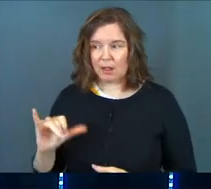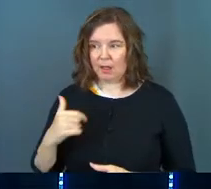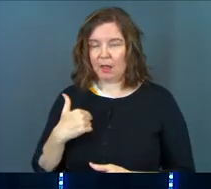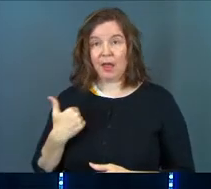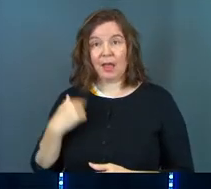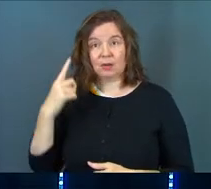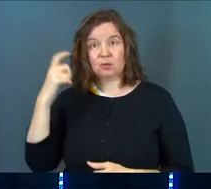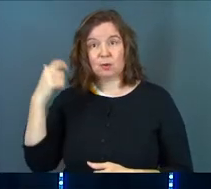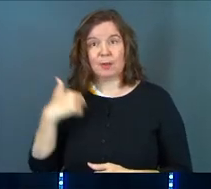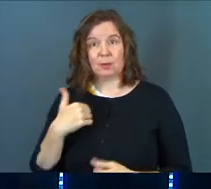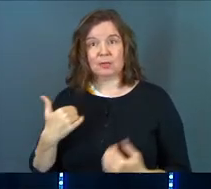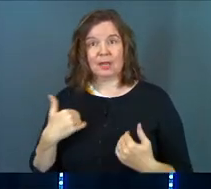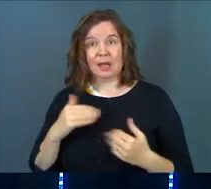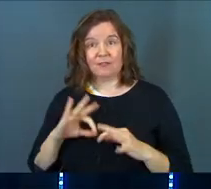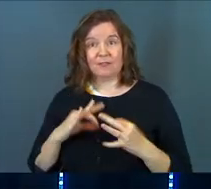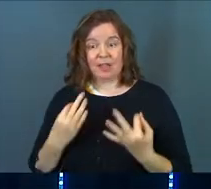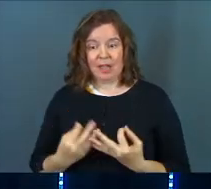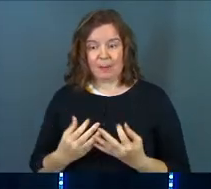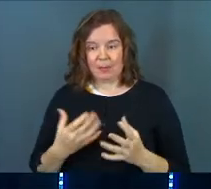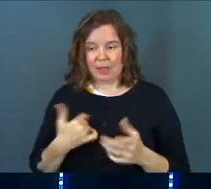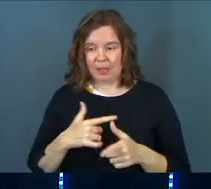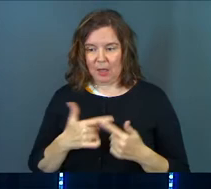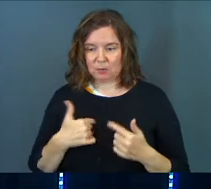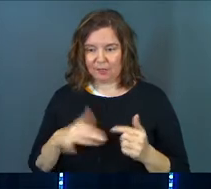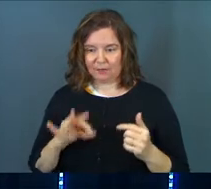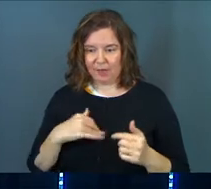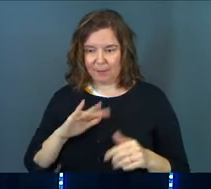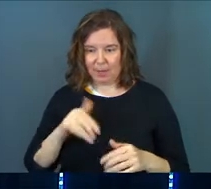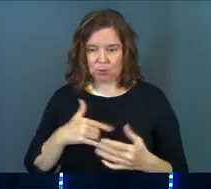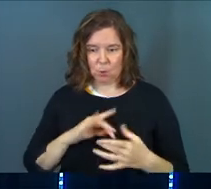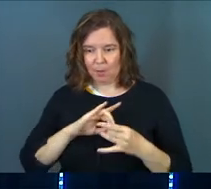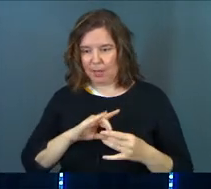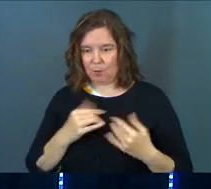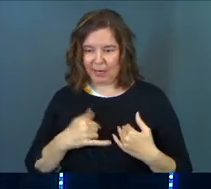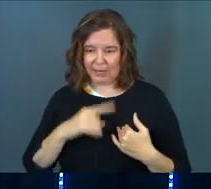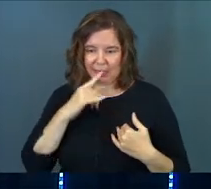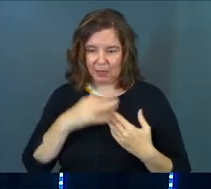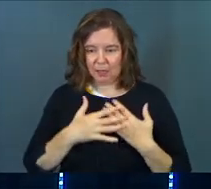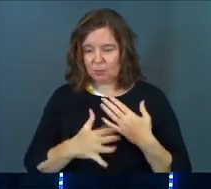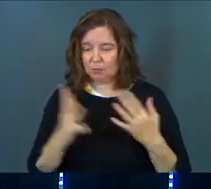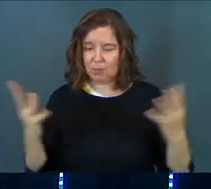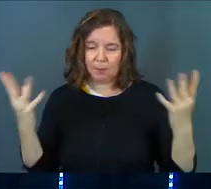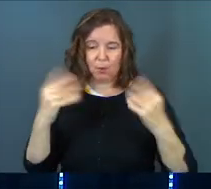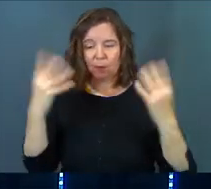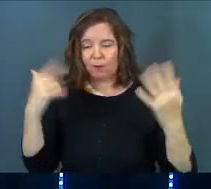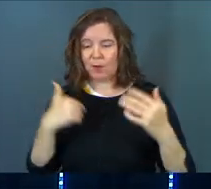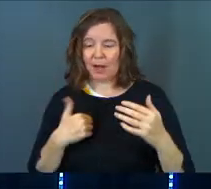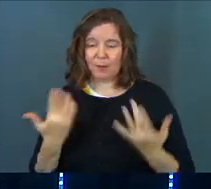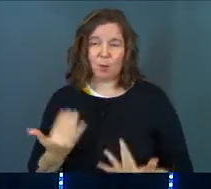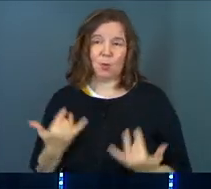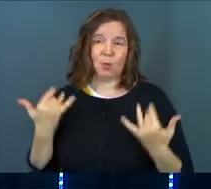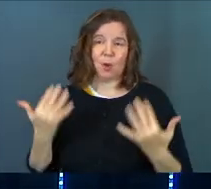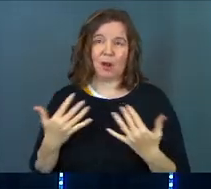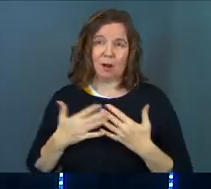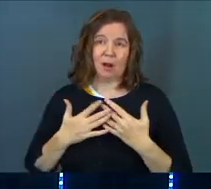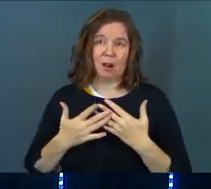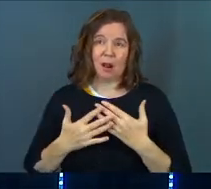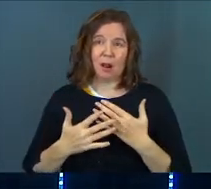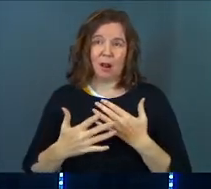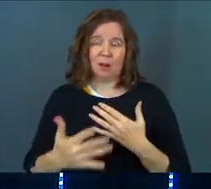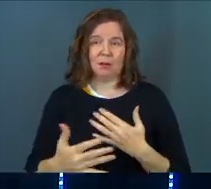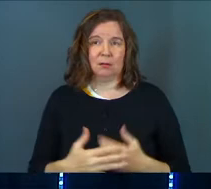Like, I had a dream I was going to have a family, and I was going to find my soulmate, and we were going to have kids, and it was going to be beautiful, and I've been waiting this